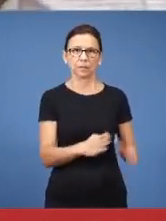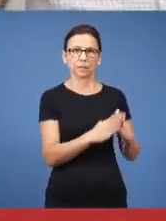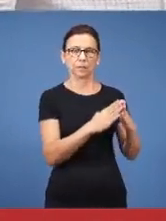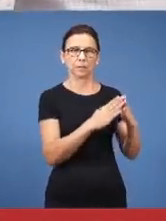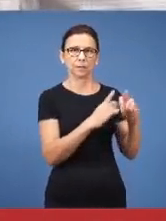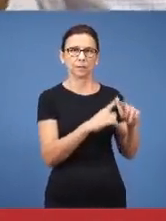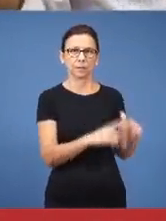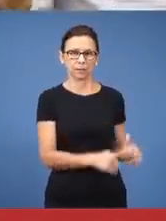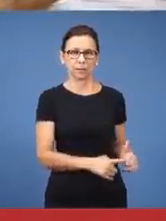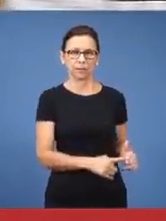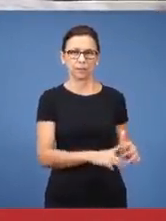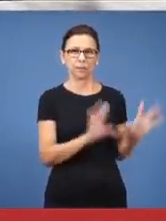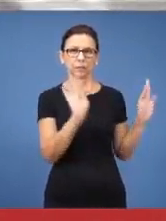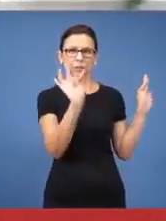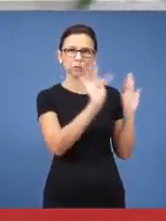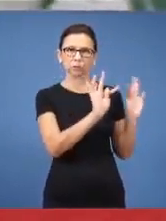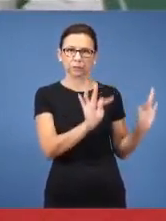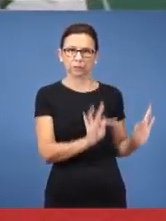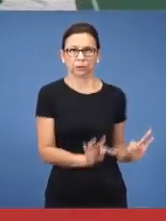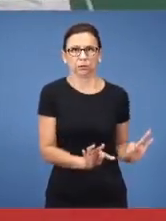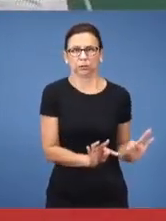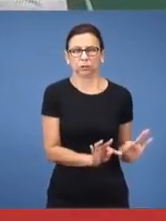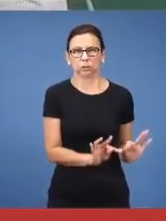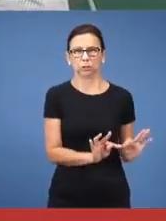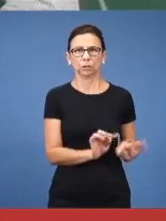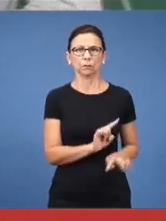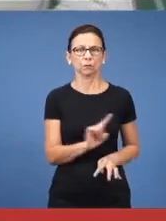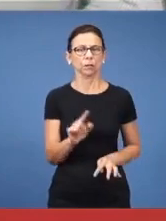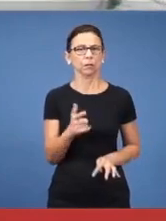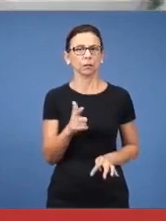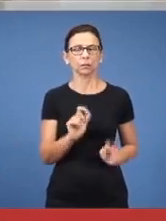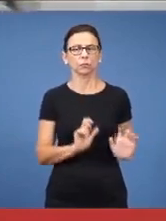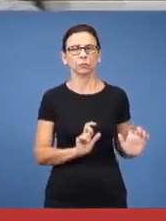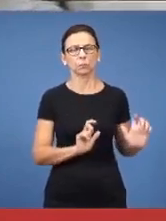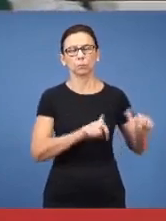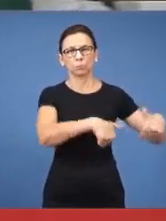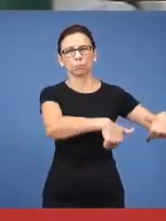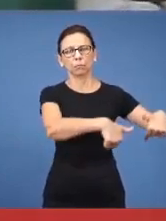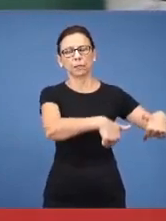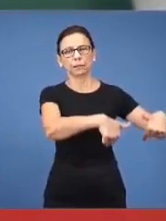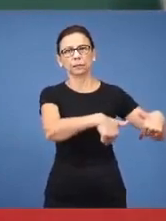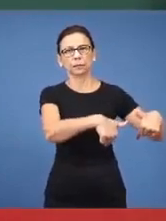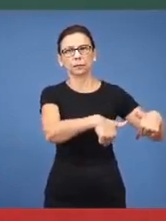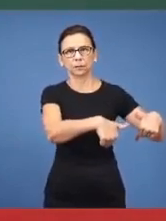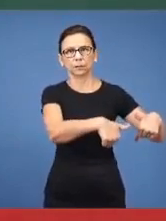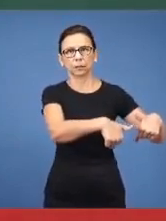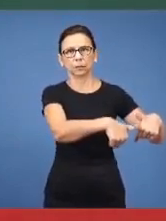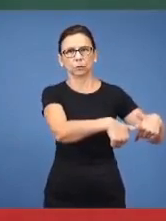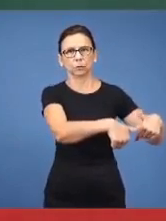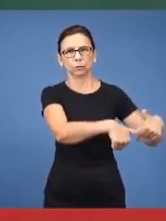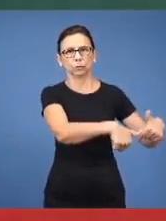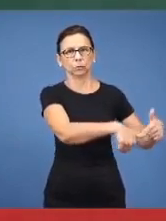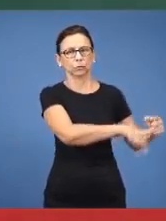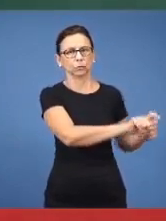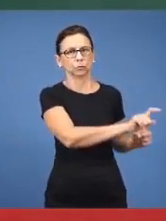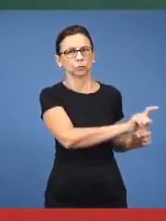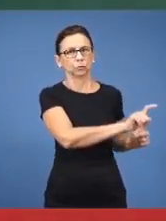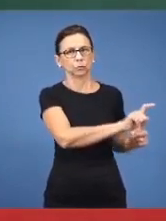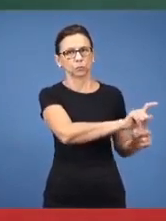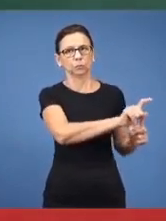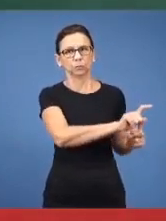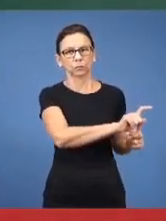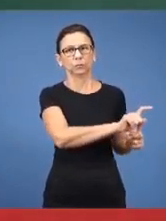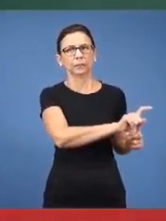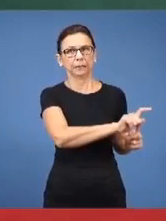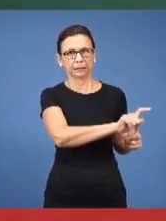Tiatira. What Tiatira was no longer an operation, was an action of the enemy